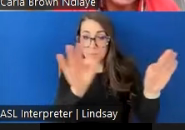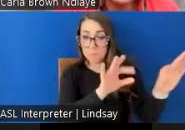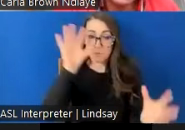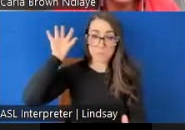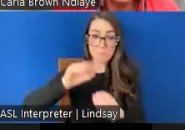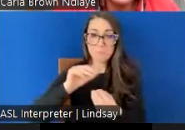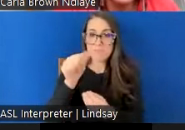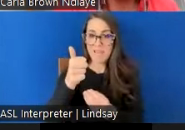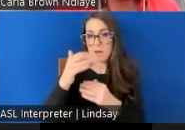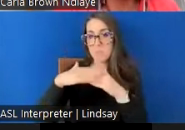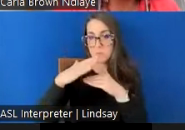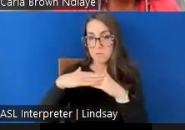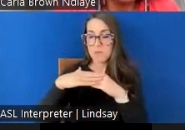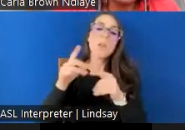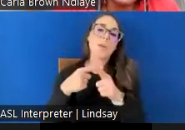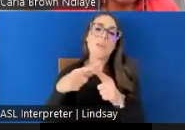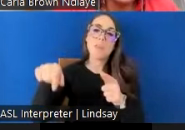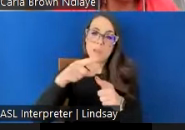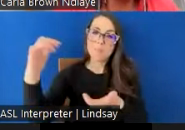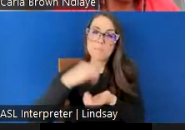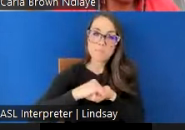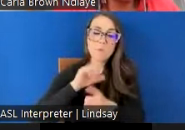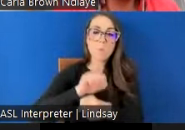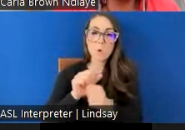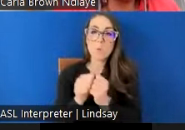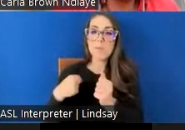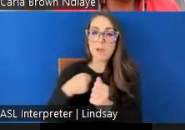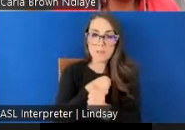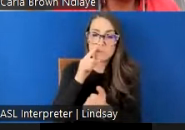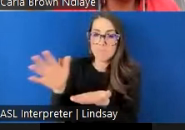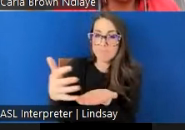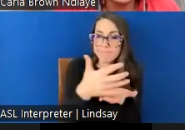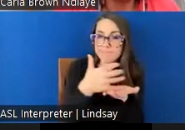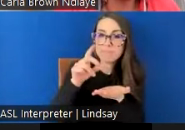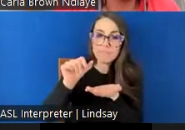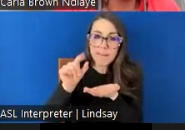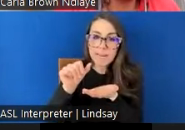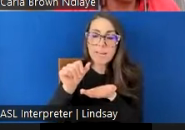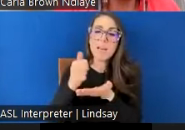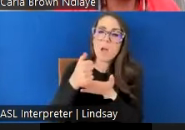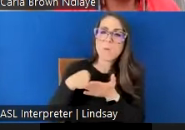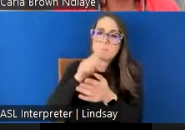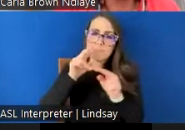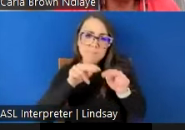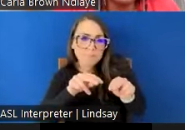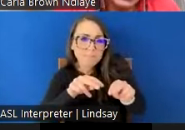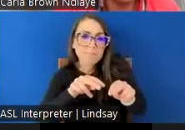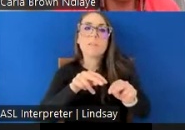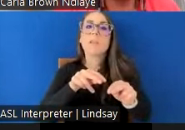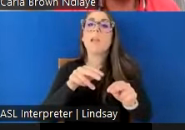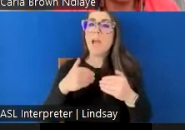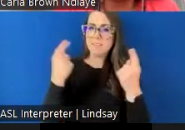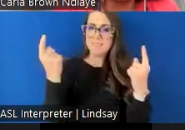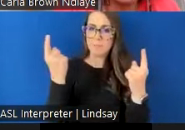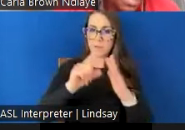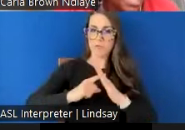key indicators and begin to monitor, to help the board to be able to really have something to base our